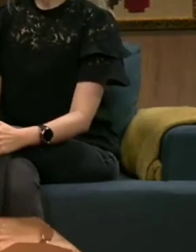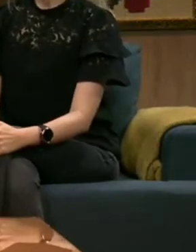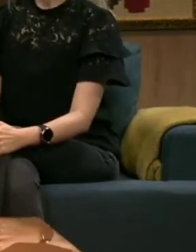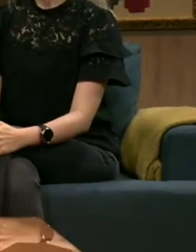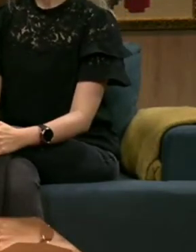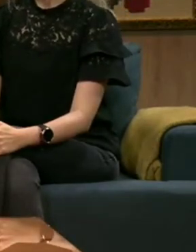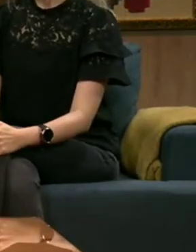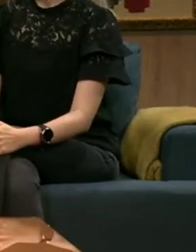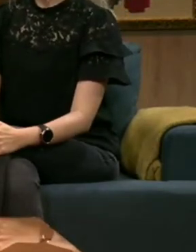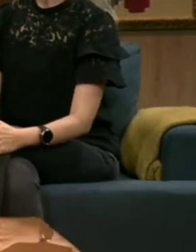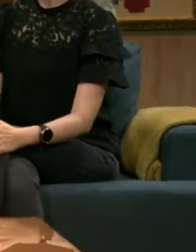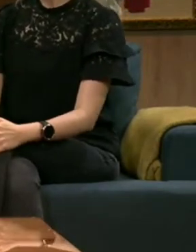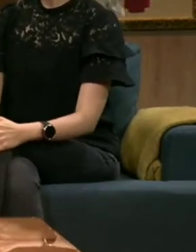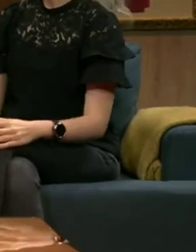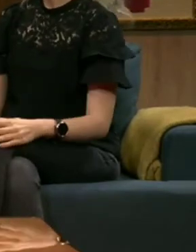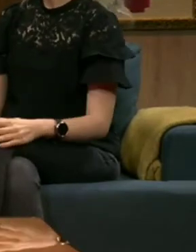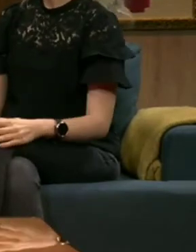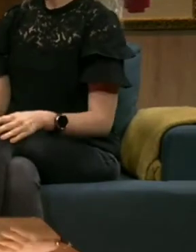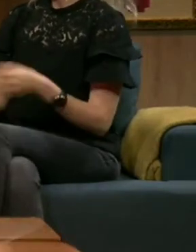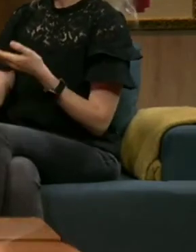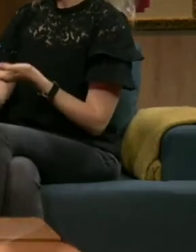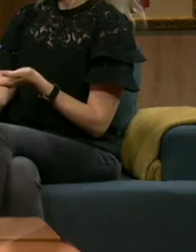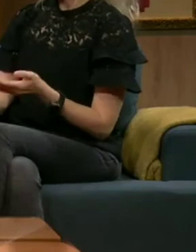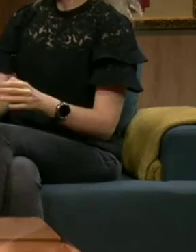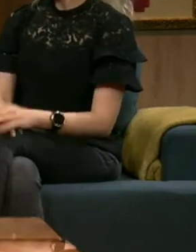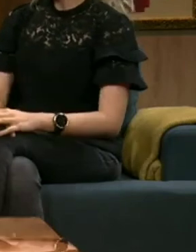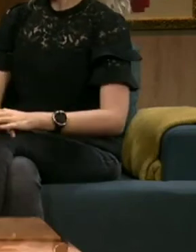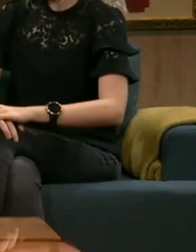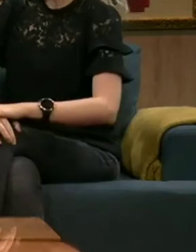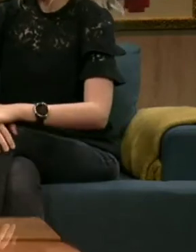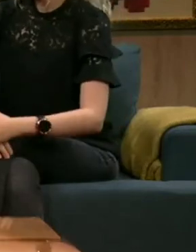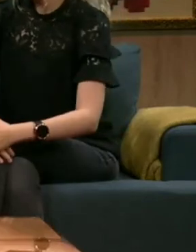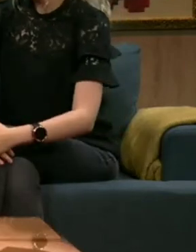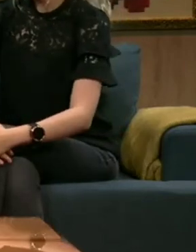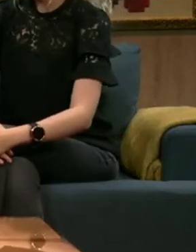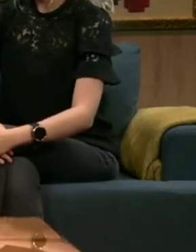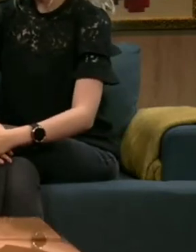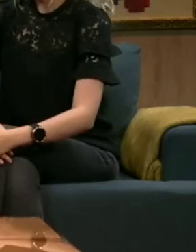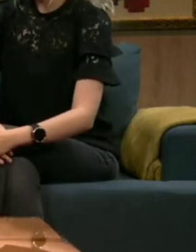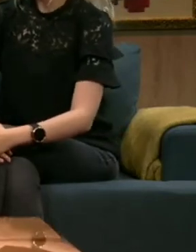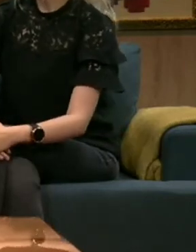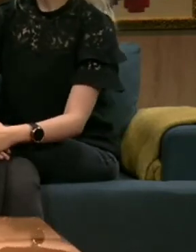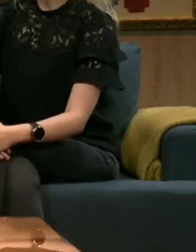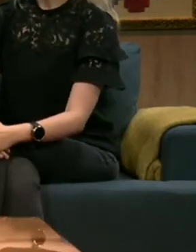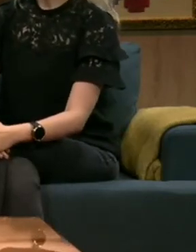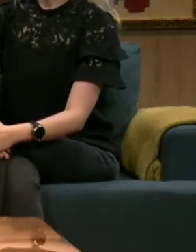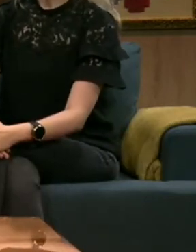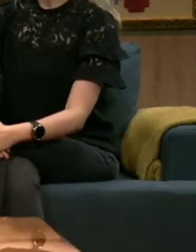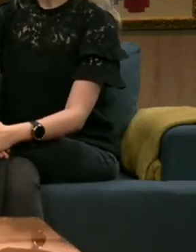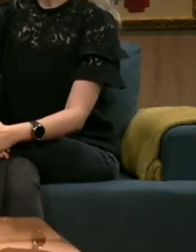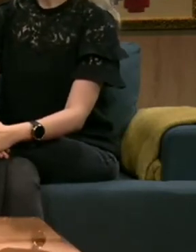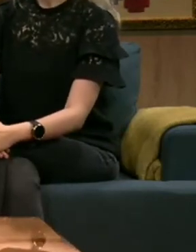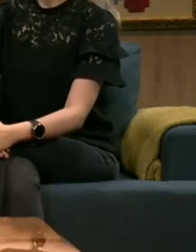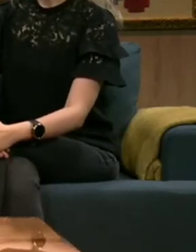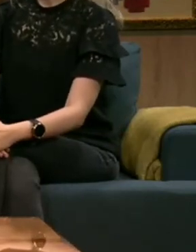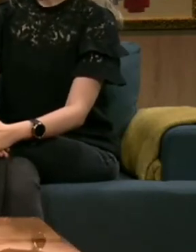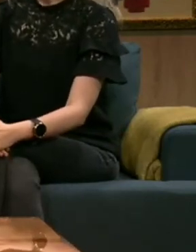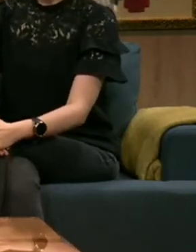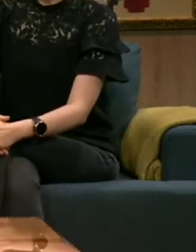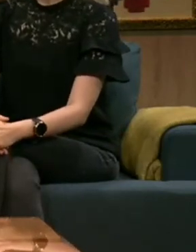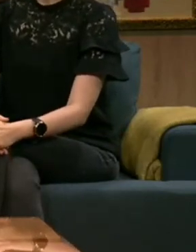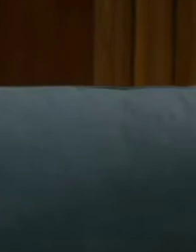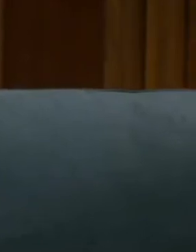can I look first? You before everyone else. It's the